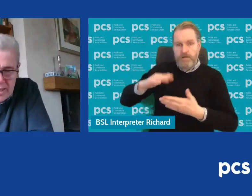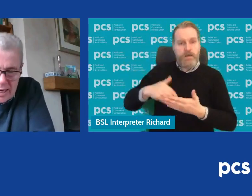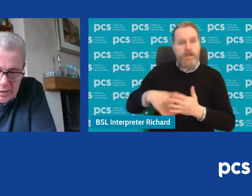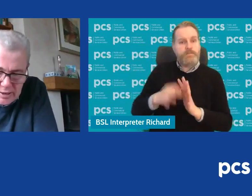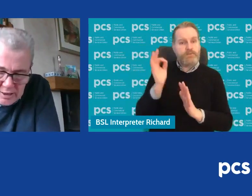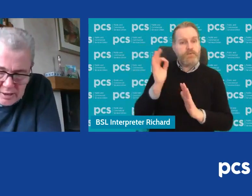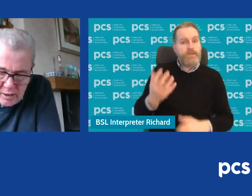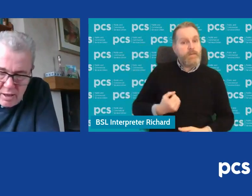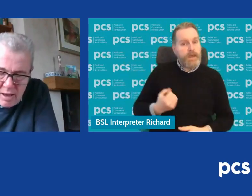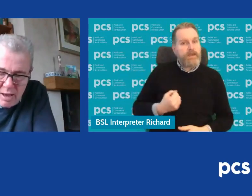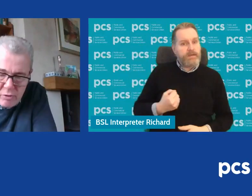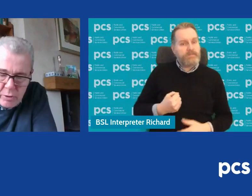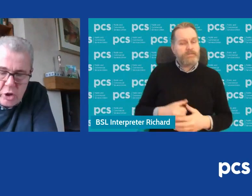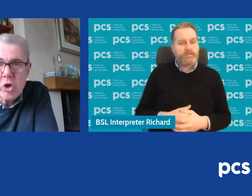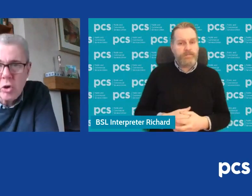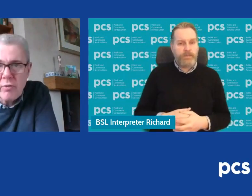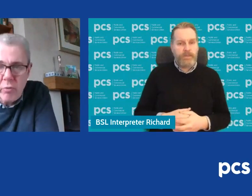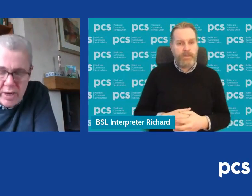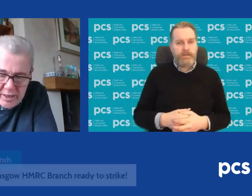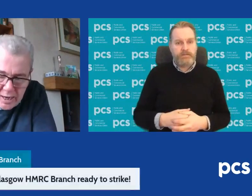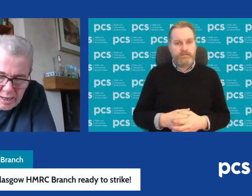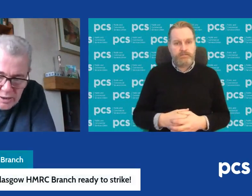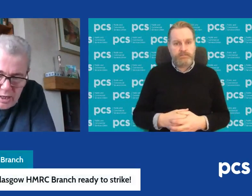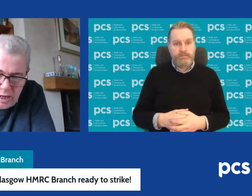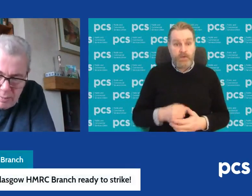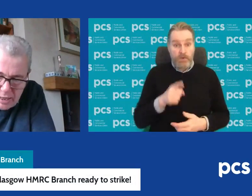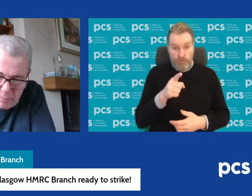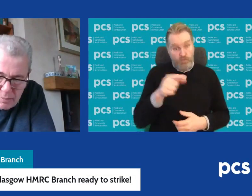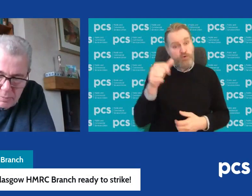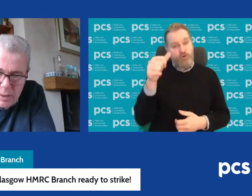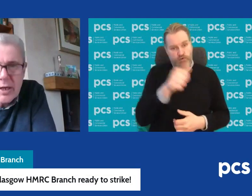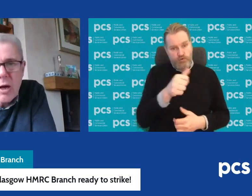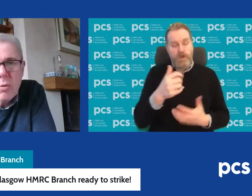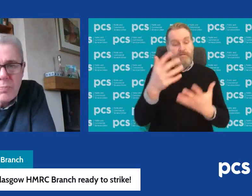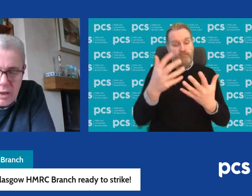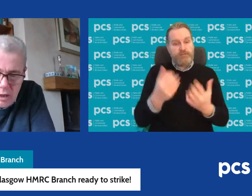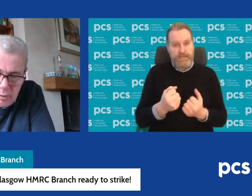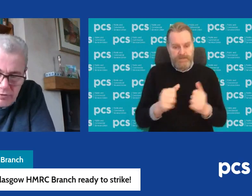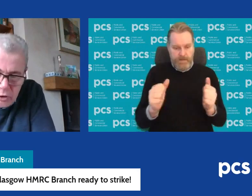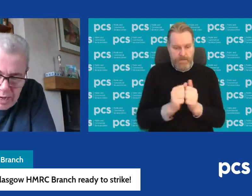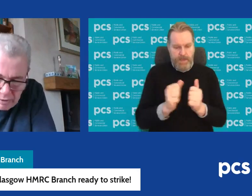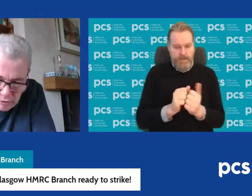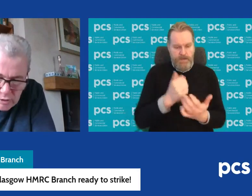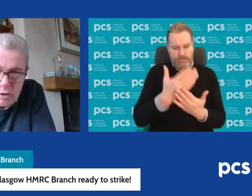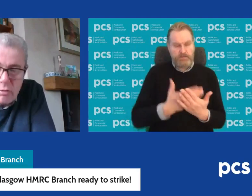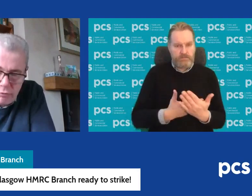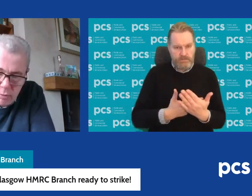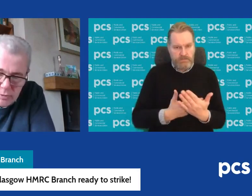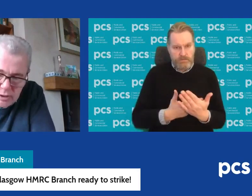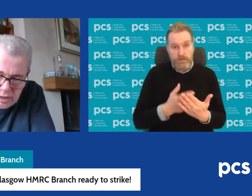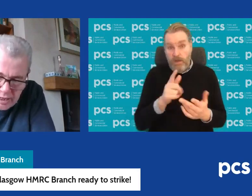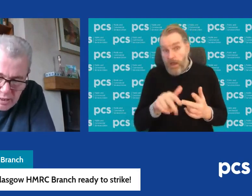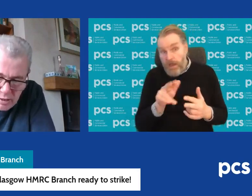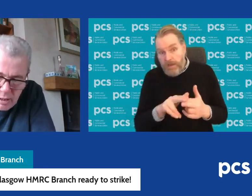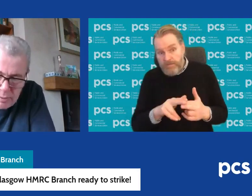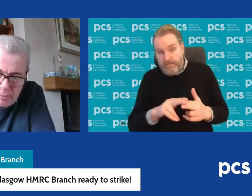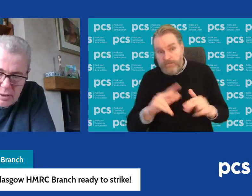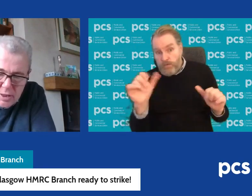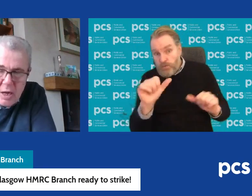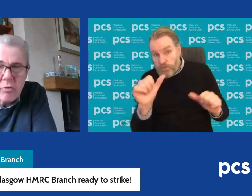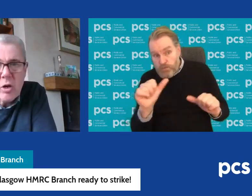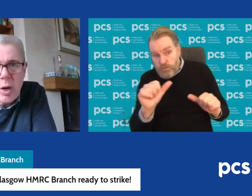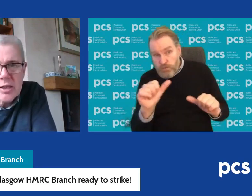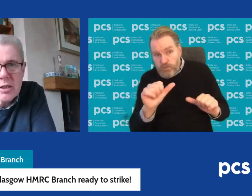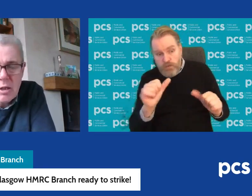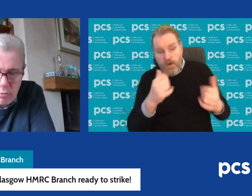the practicalities, everybody should have already had a ballot paper by now. But if you haven't, from today, people